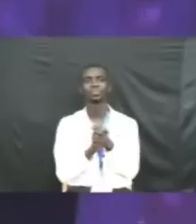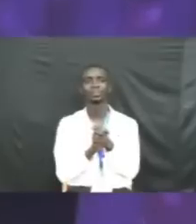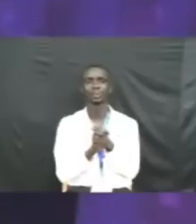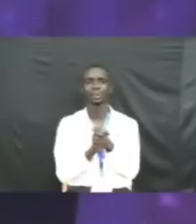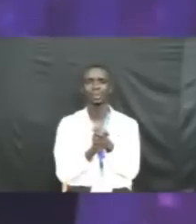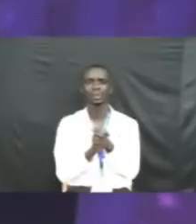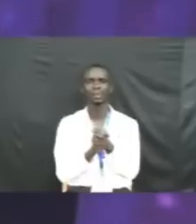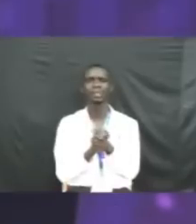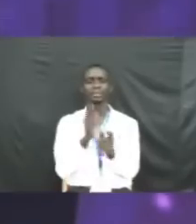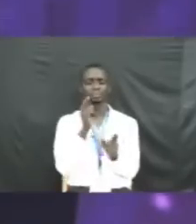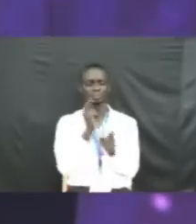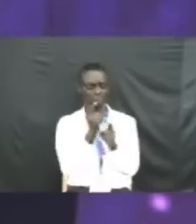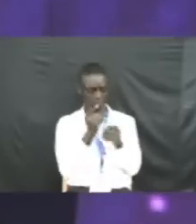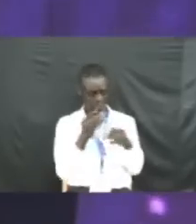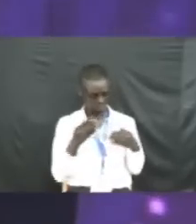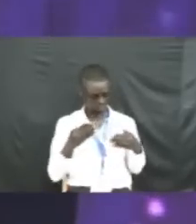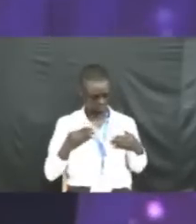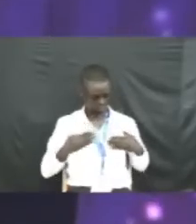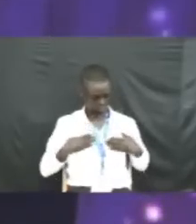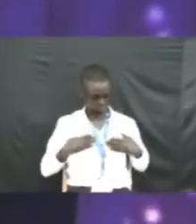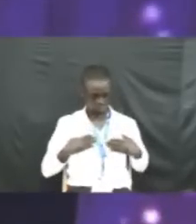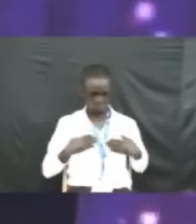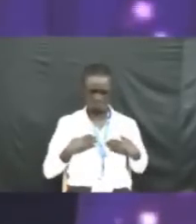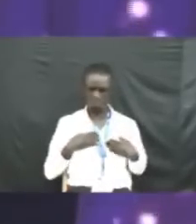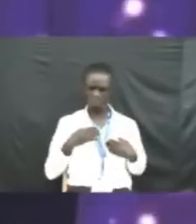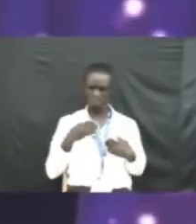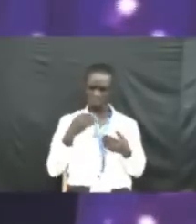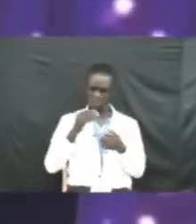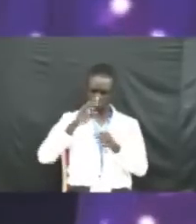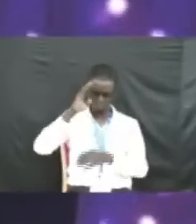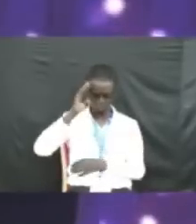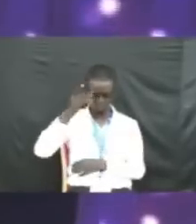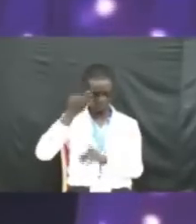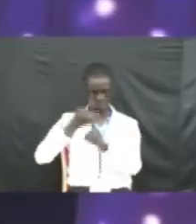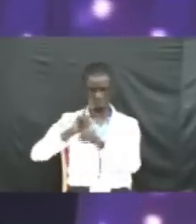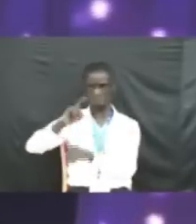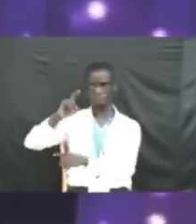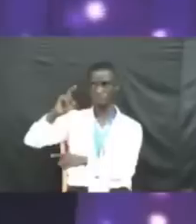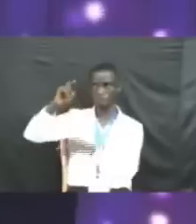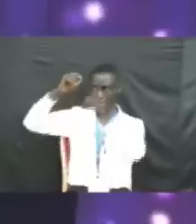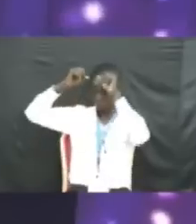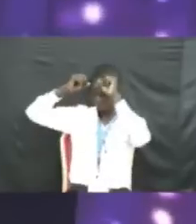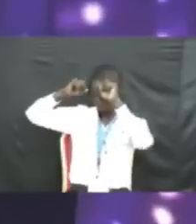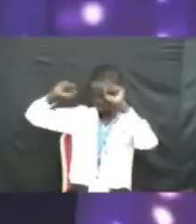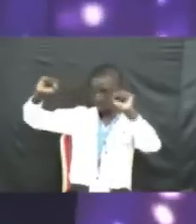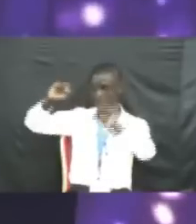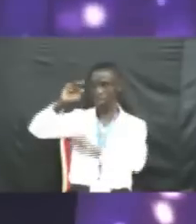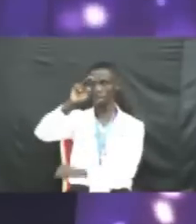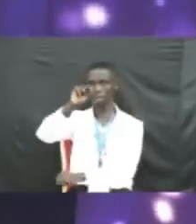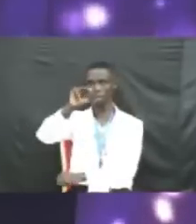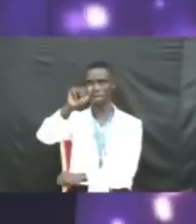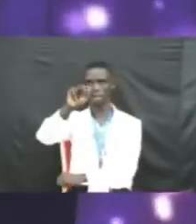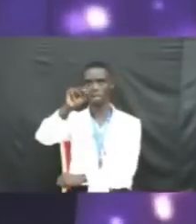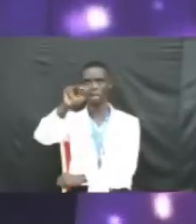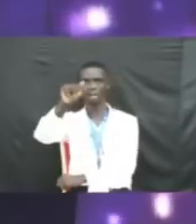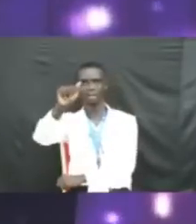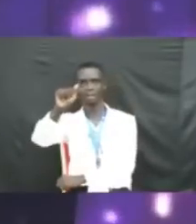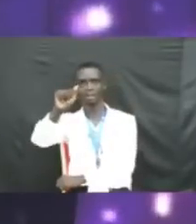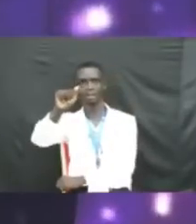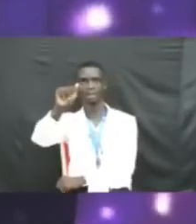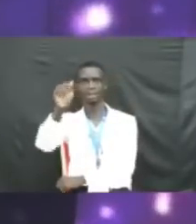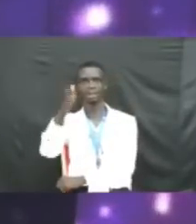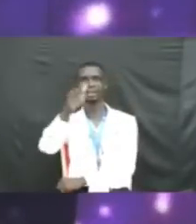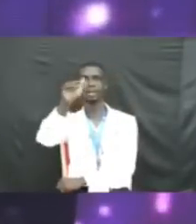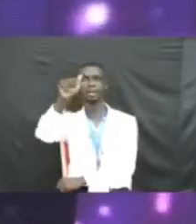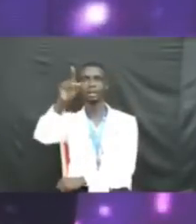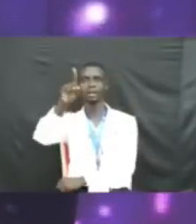Kindly accept the warmest regards of the president, his excellency Nadu Danqua Kofuadu, a great admirer of